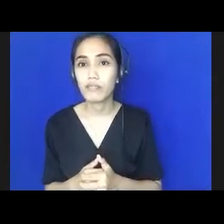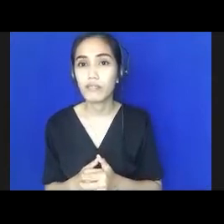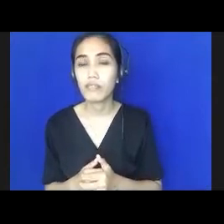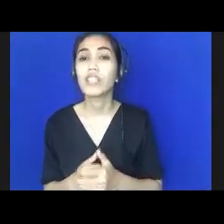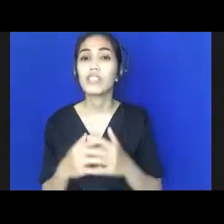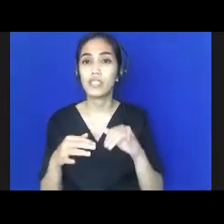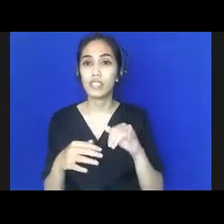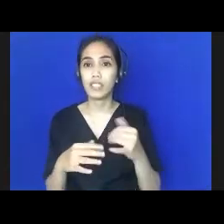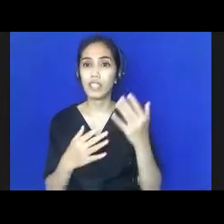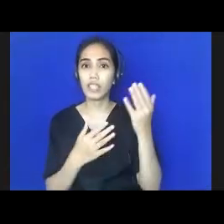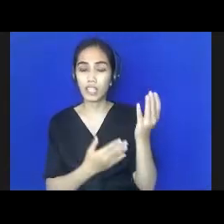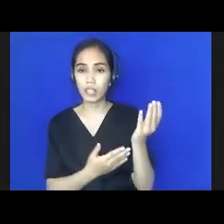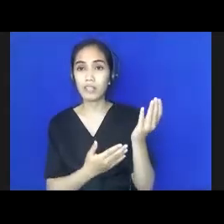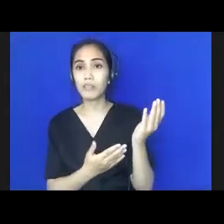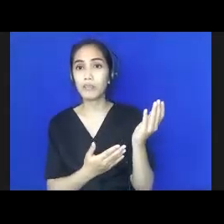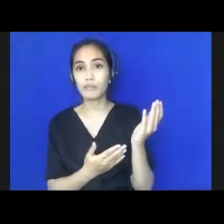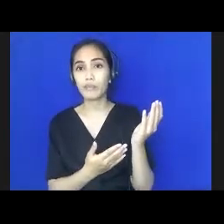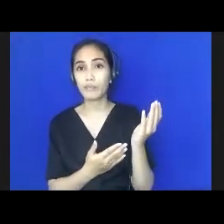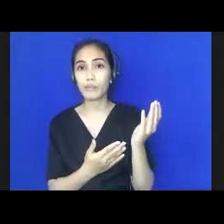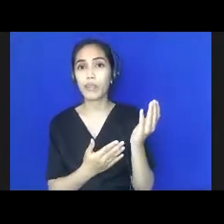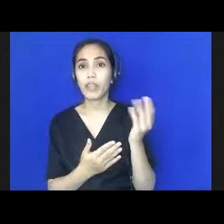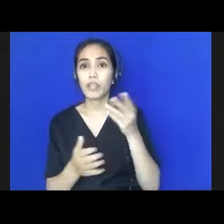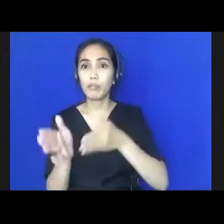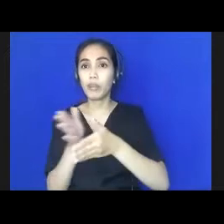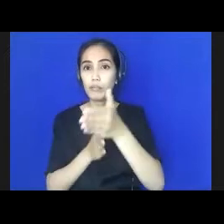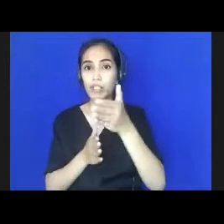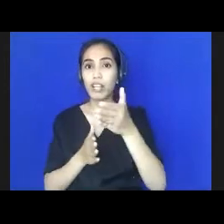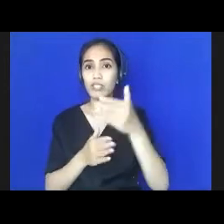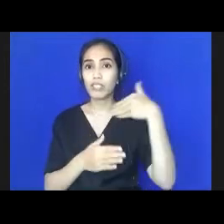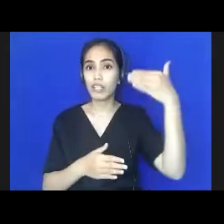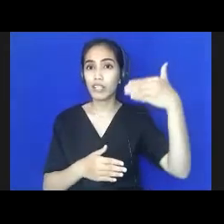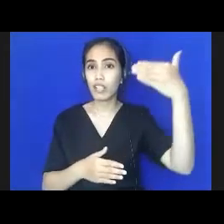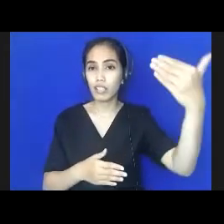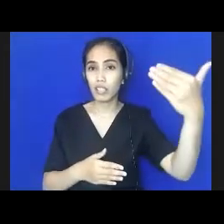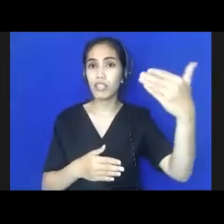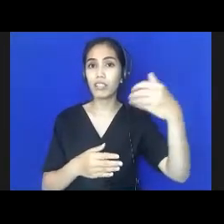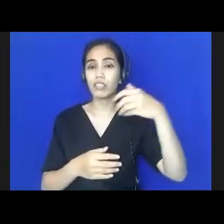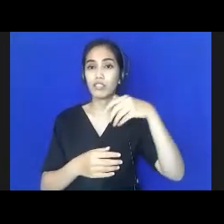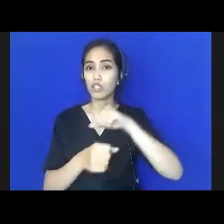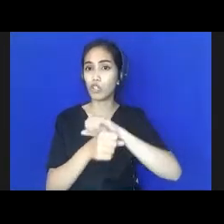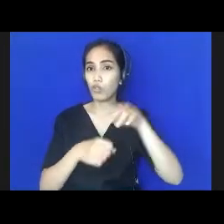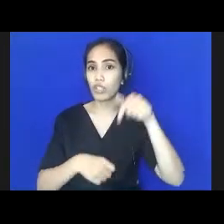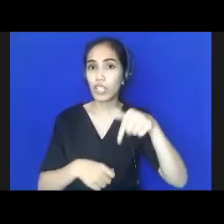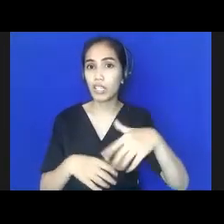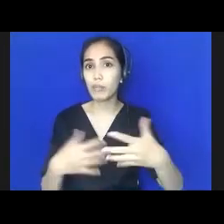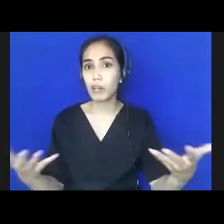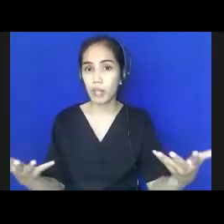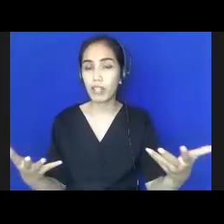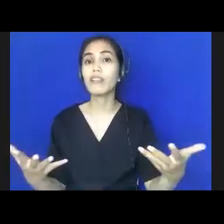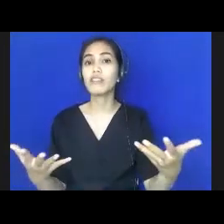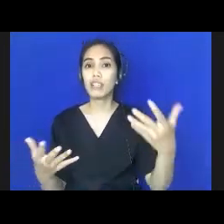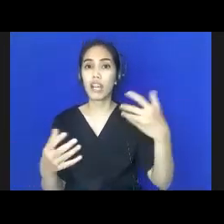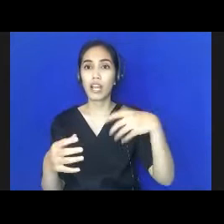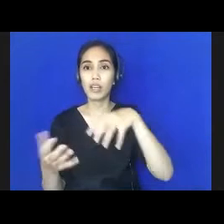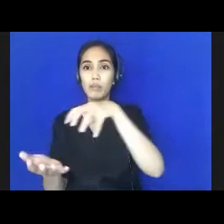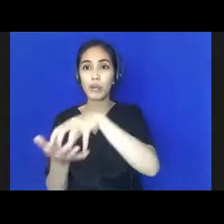So the implementation strategy that they used during COVID, and many of these aspects have also been used